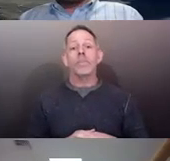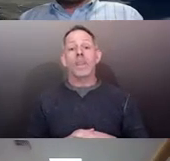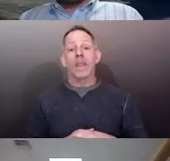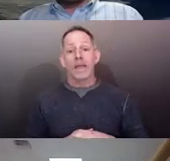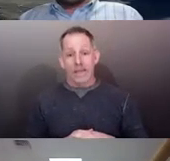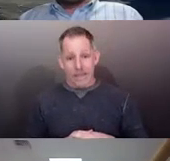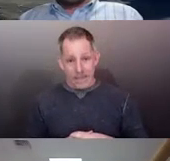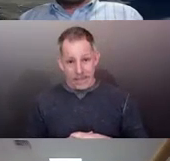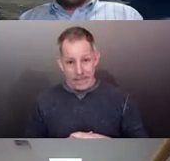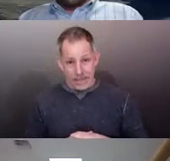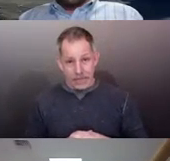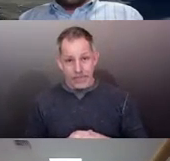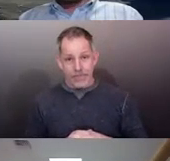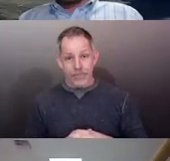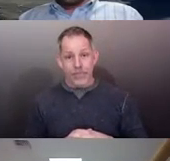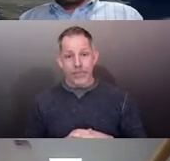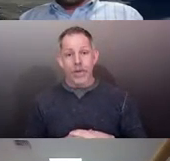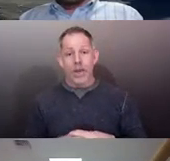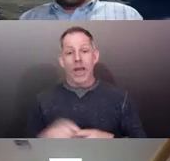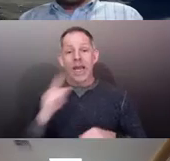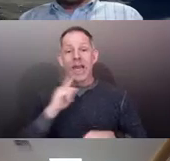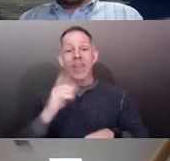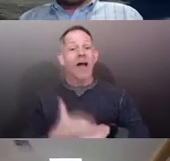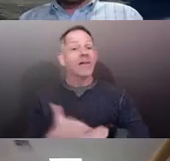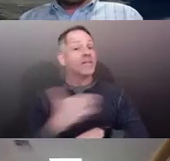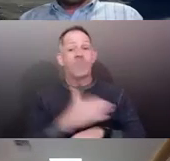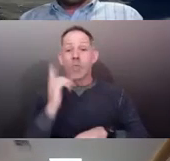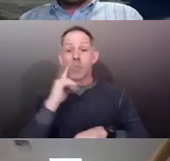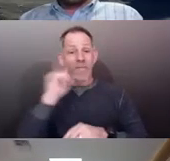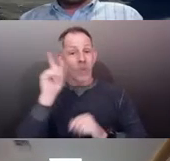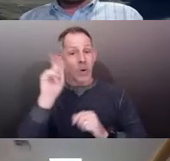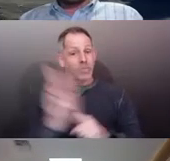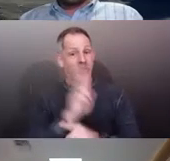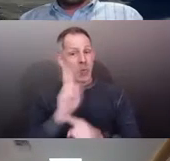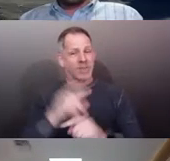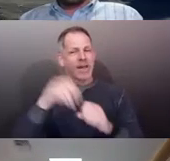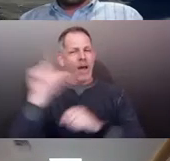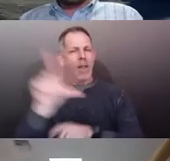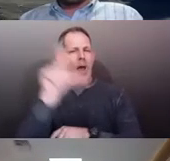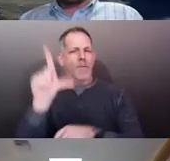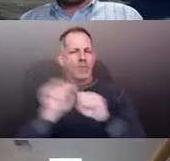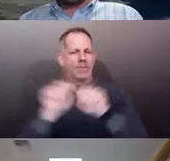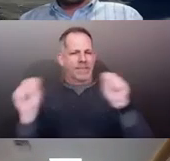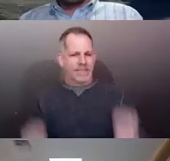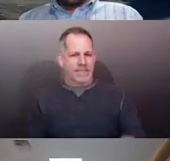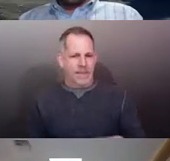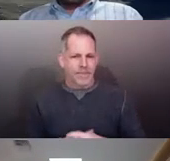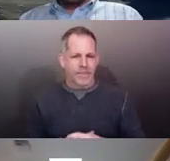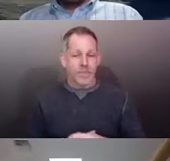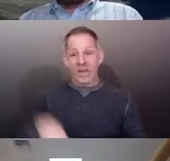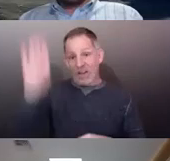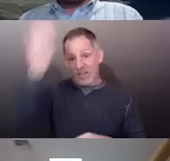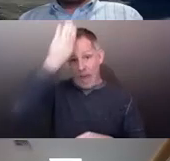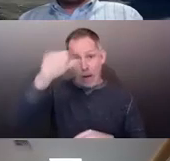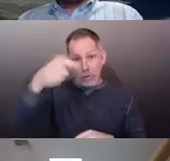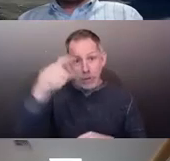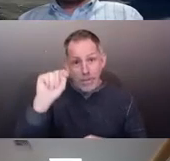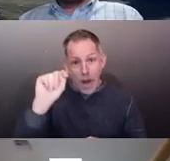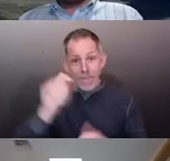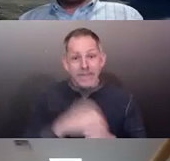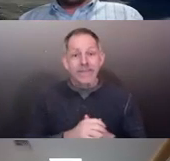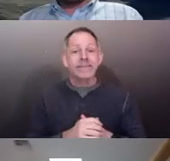Library System really stepped up, as did our fire partners, who also were willing to take on some of that load and help us get the